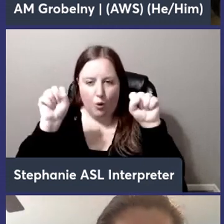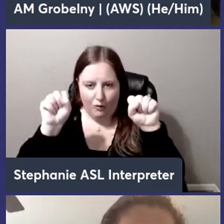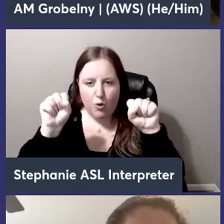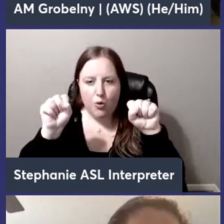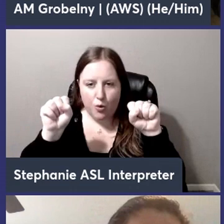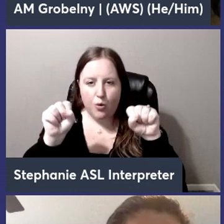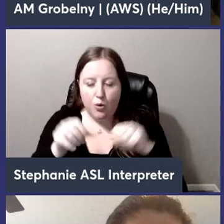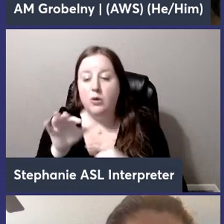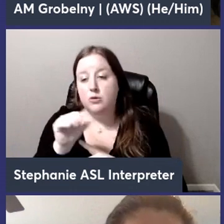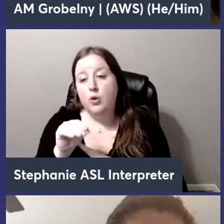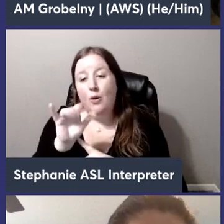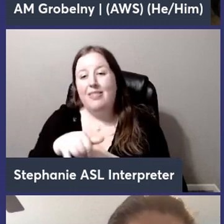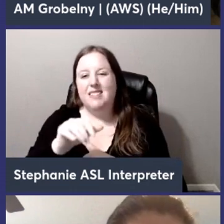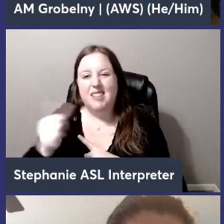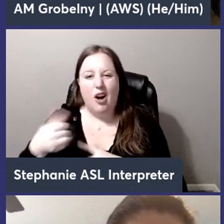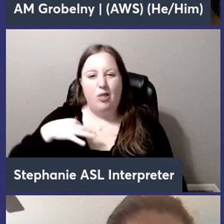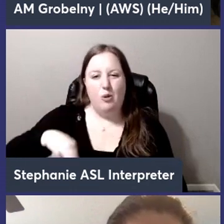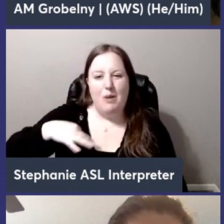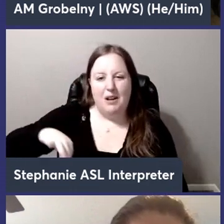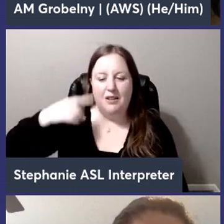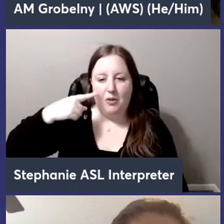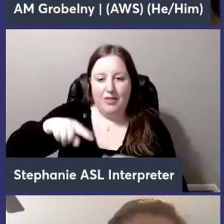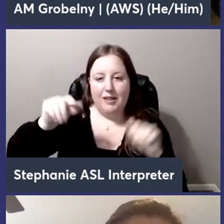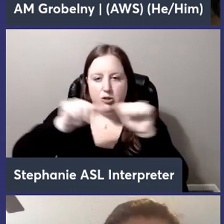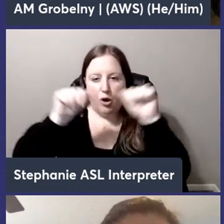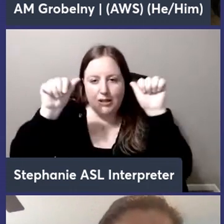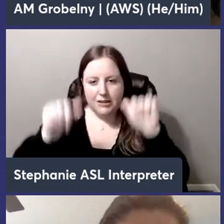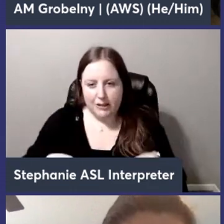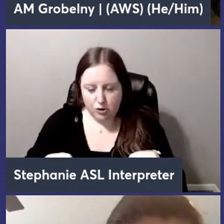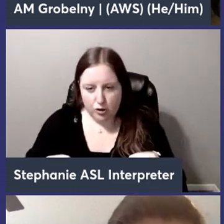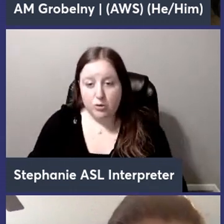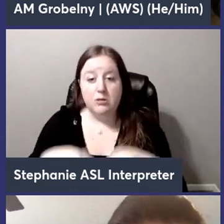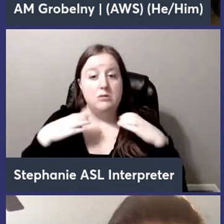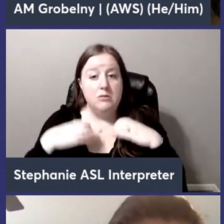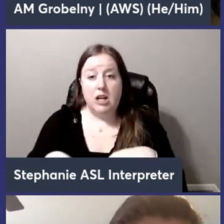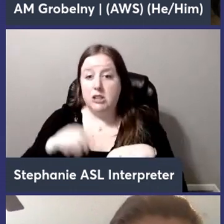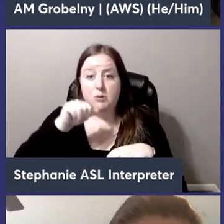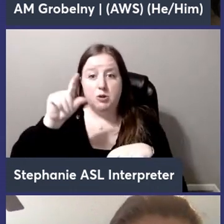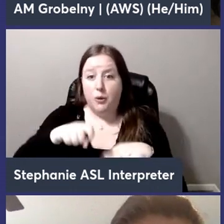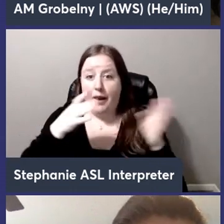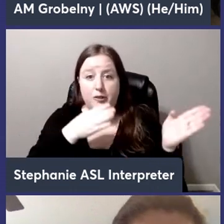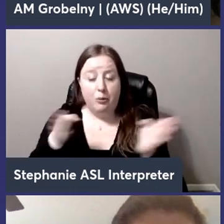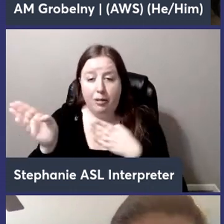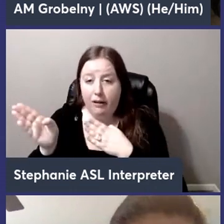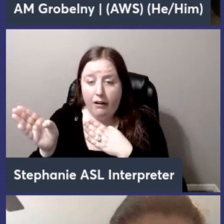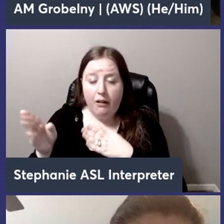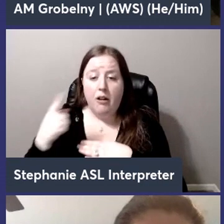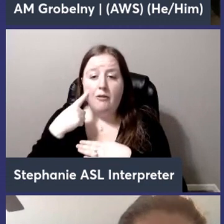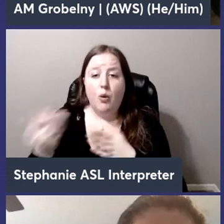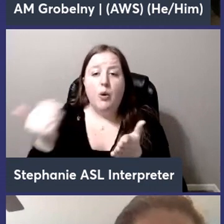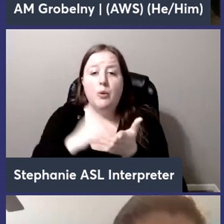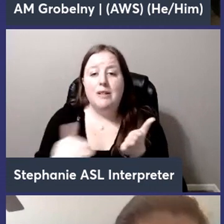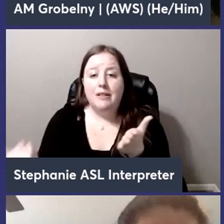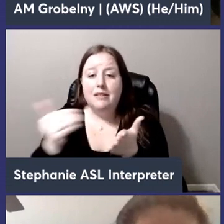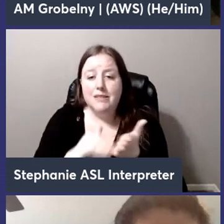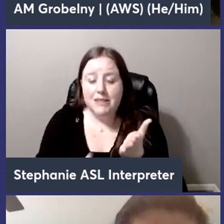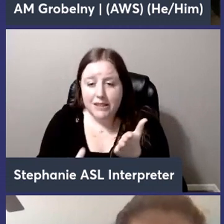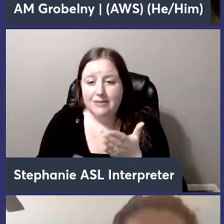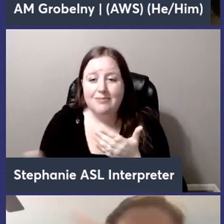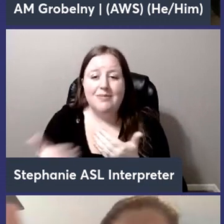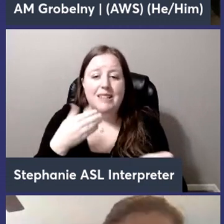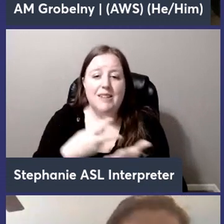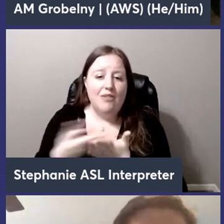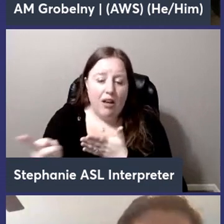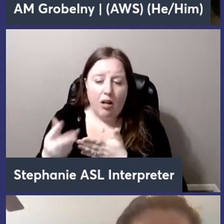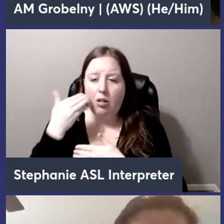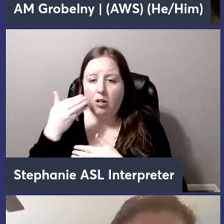Right. So that's the other benefit of this architecture, where customers don't have to plan for redundancy, you know, AZ failures or something like